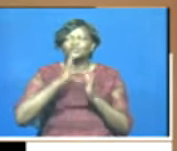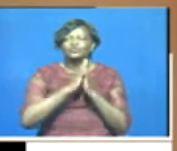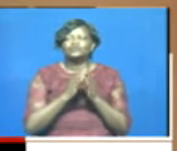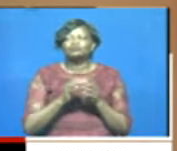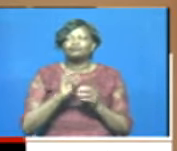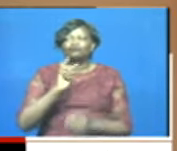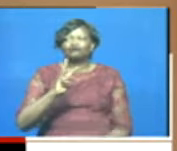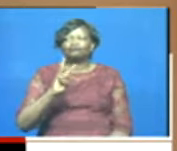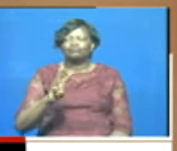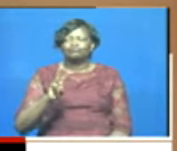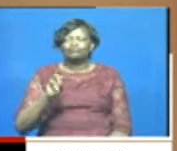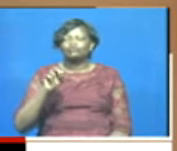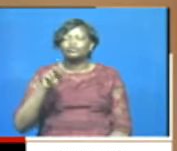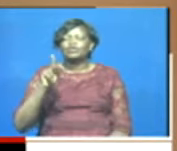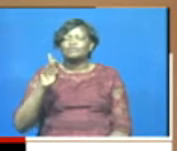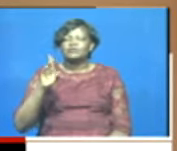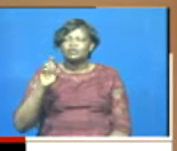at